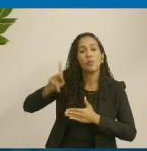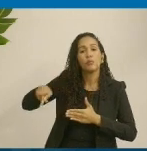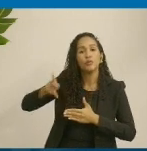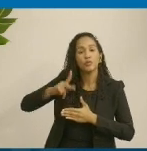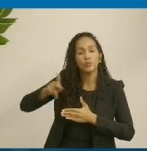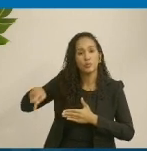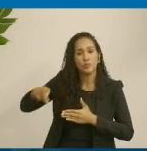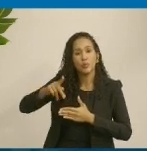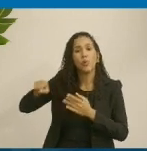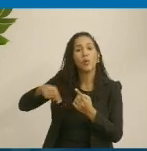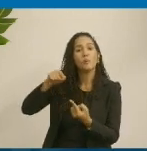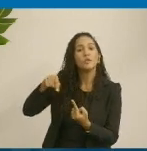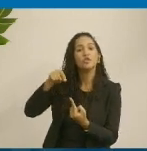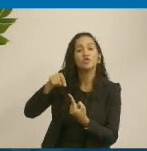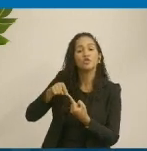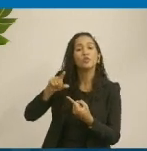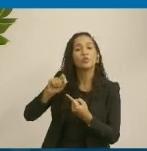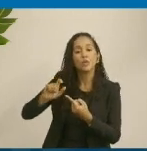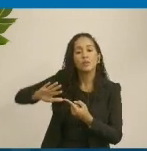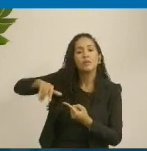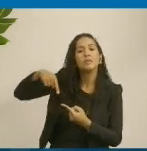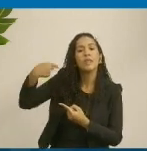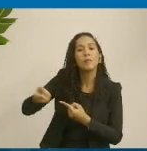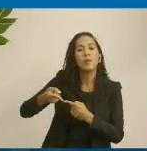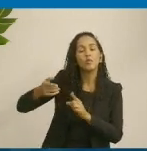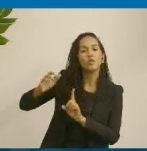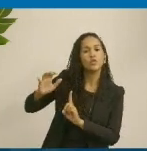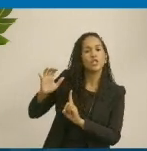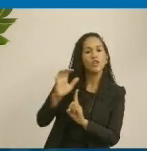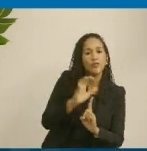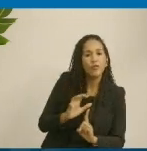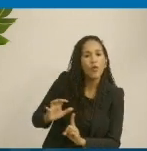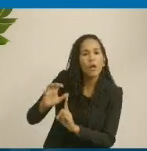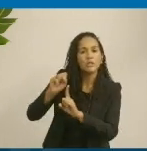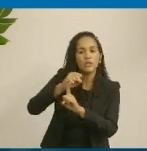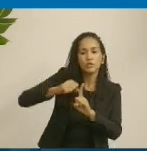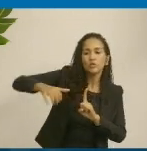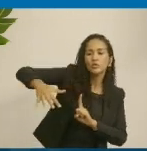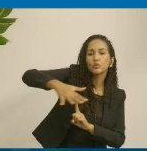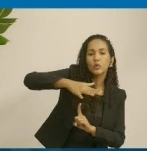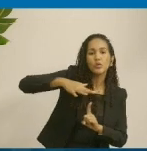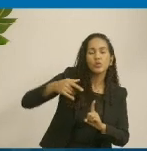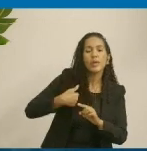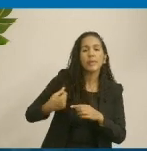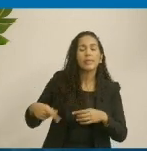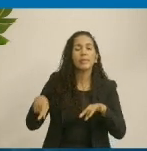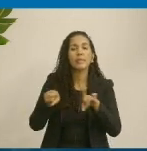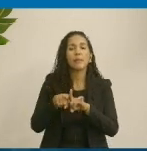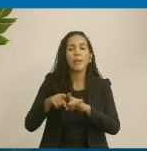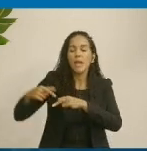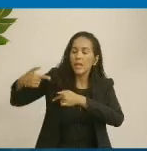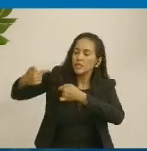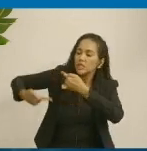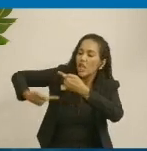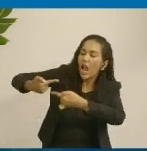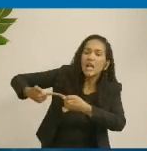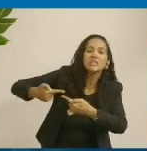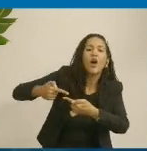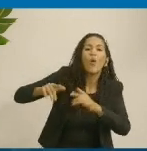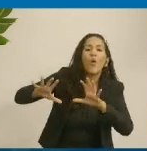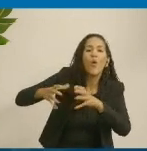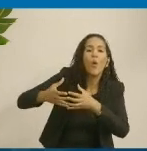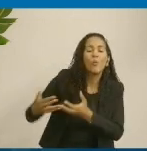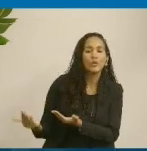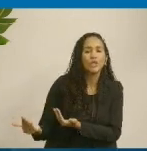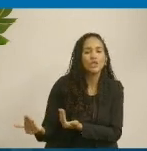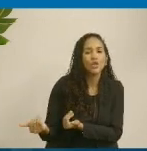of them influencing both society but also then the younger generations. And because of time, I